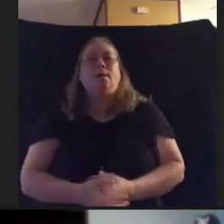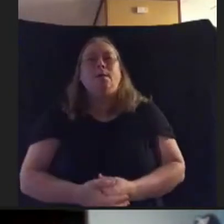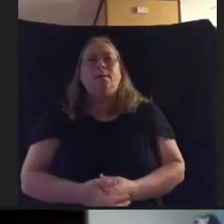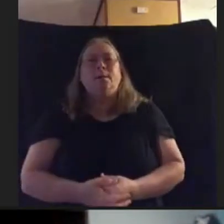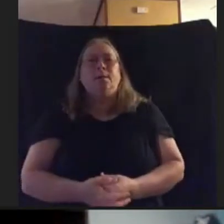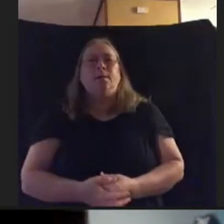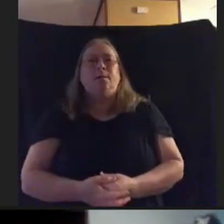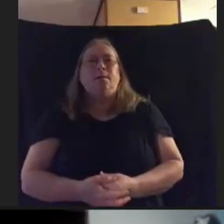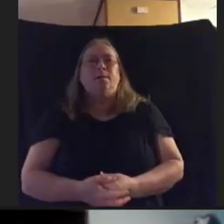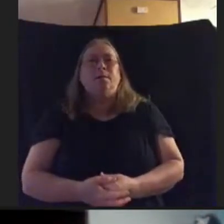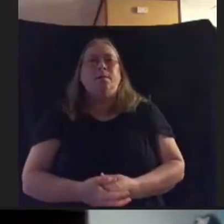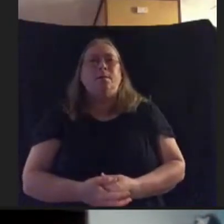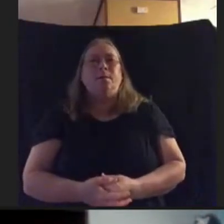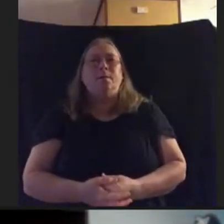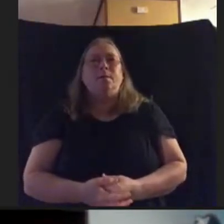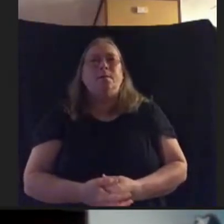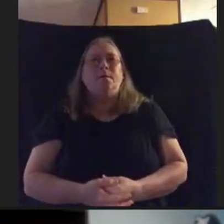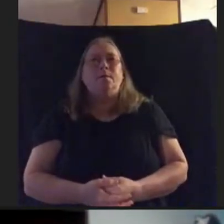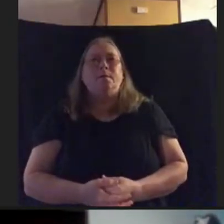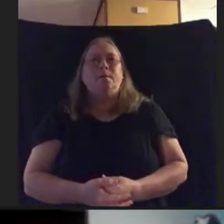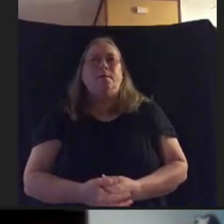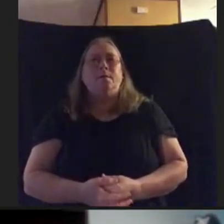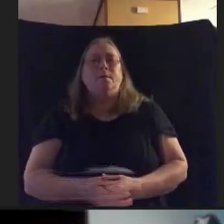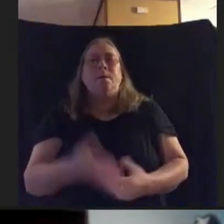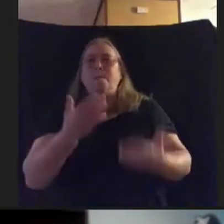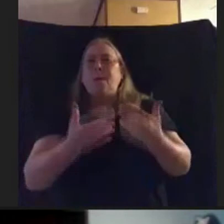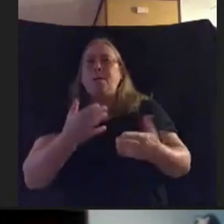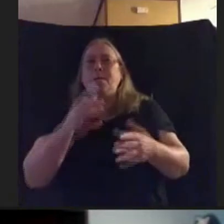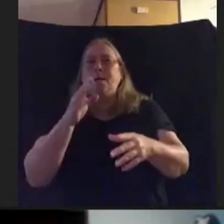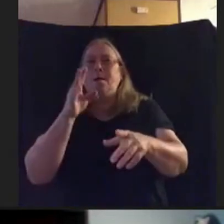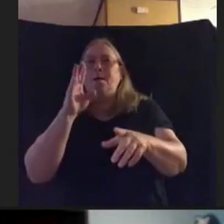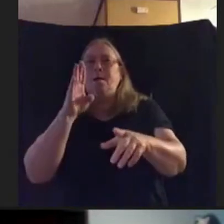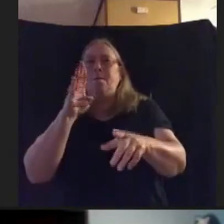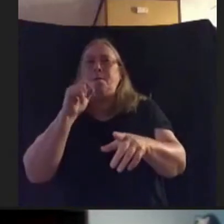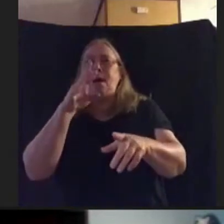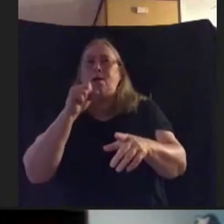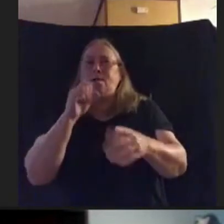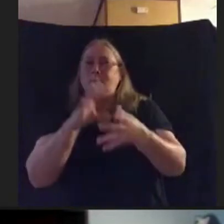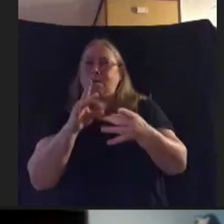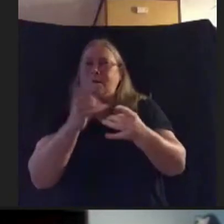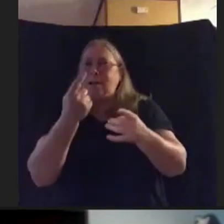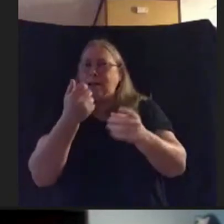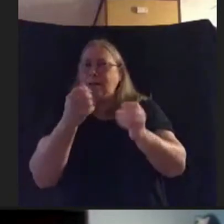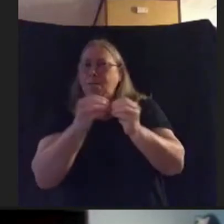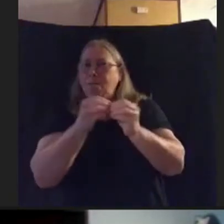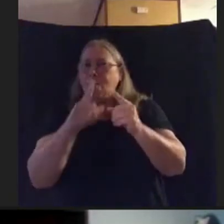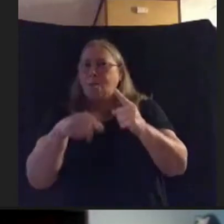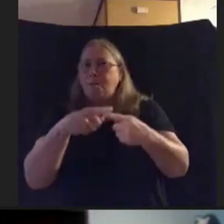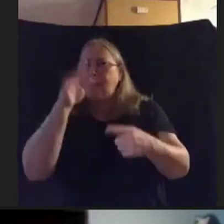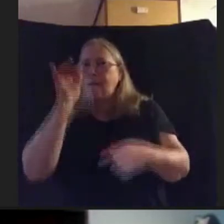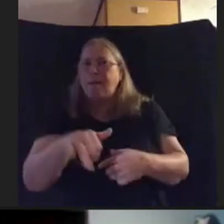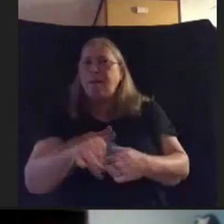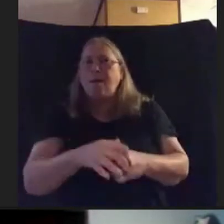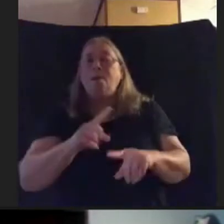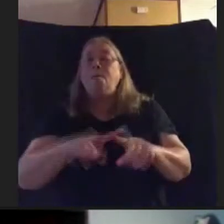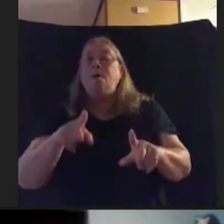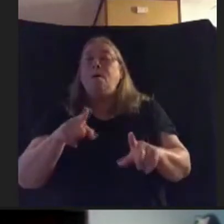So, and maybe Dr. Byers can maybe talk a little bit more to the specific part of the hospital allocation, but I will say